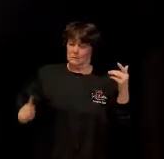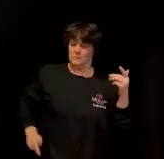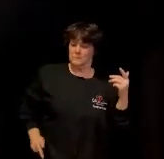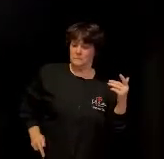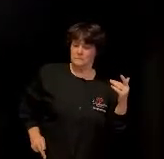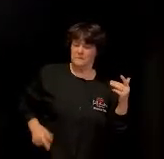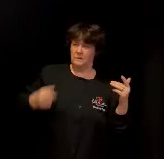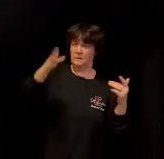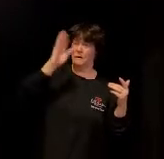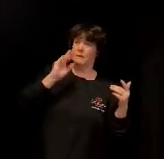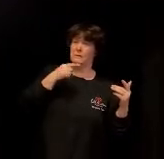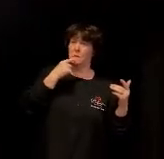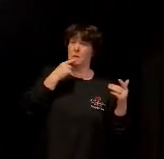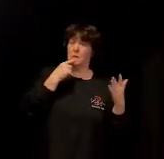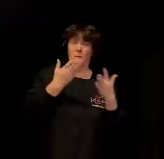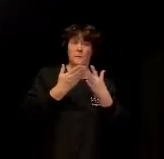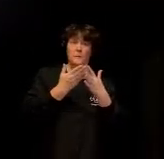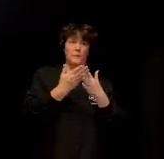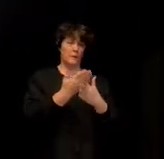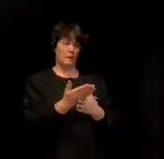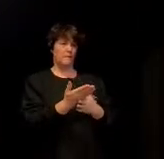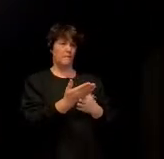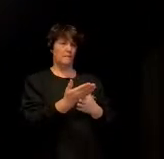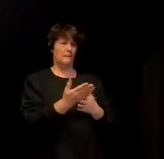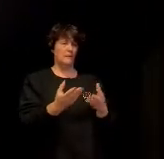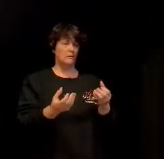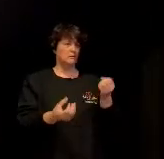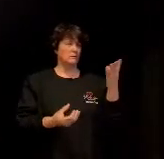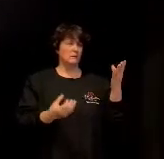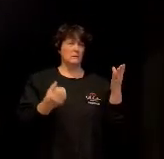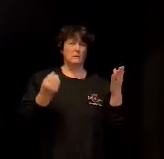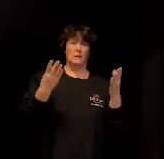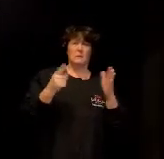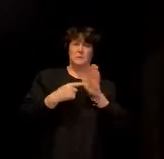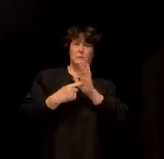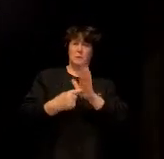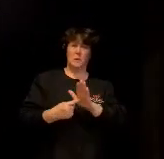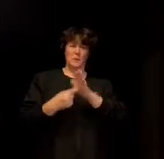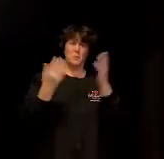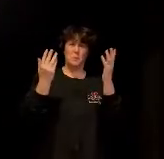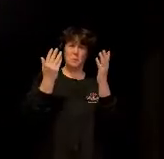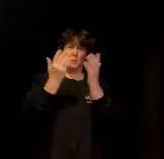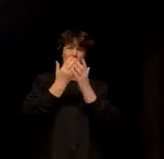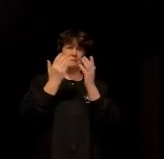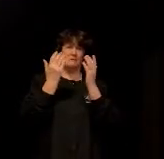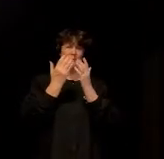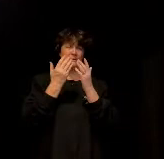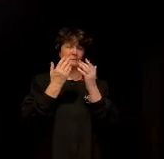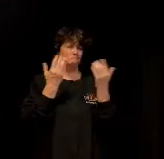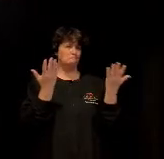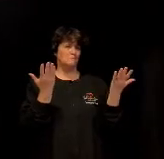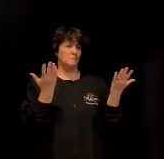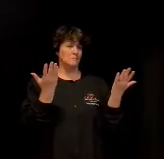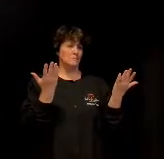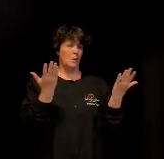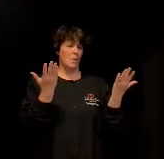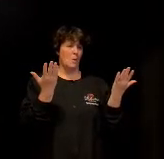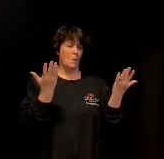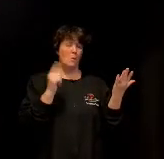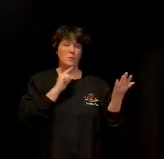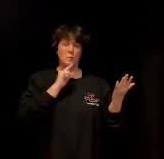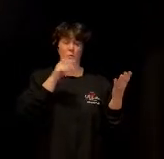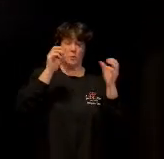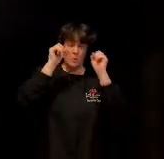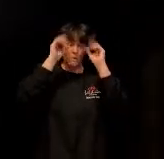God speaking through signs and wonders. I mean, he's speaking, right? But what's so amazing is